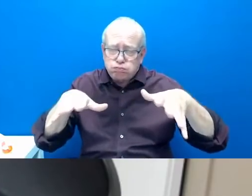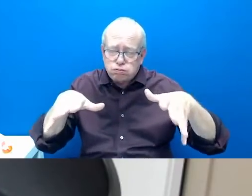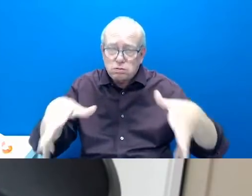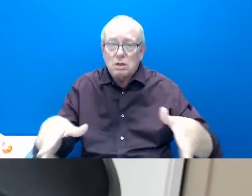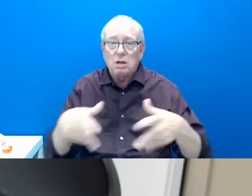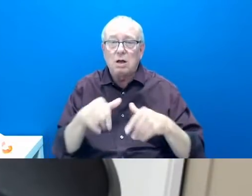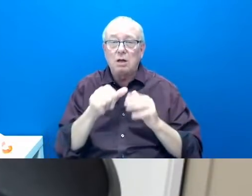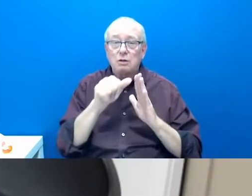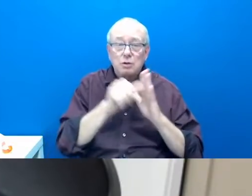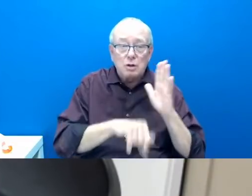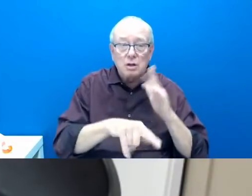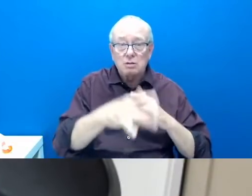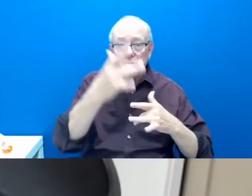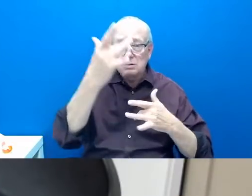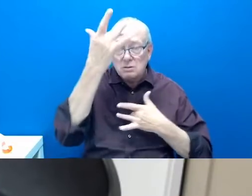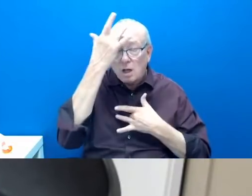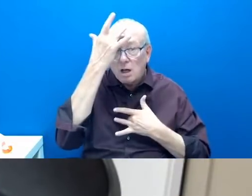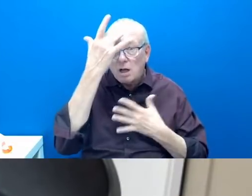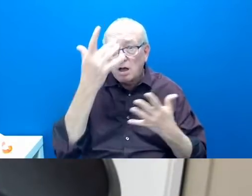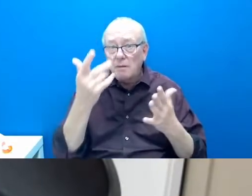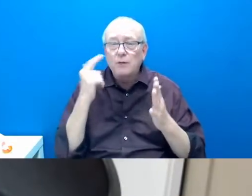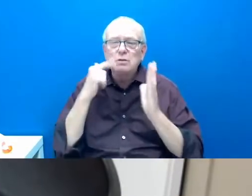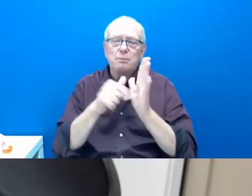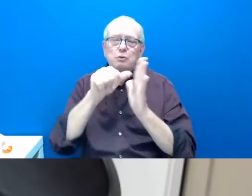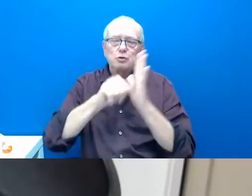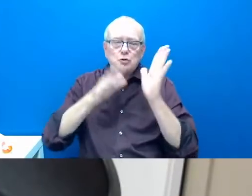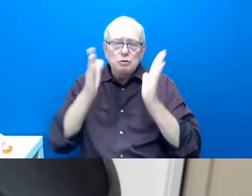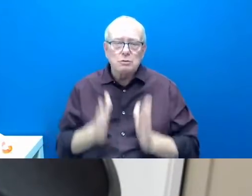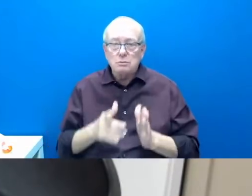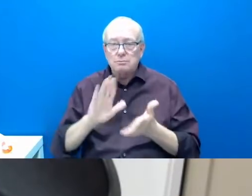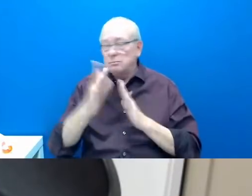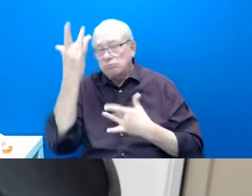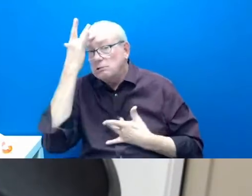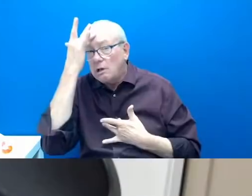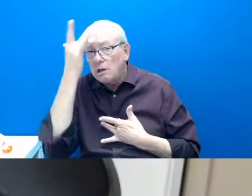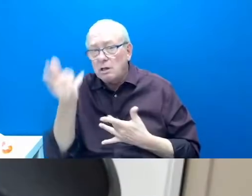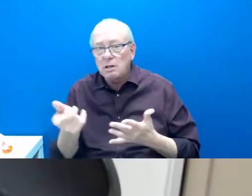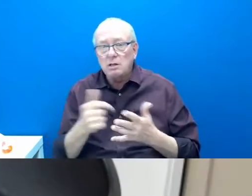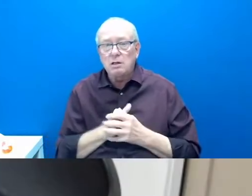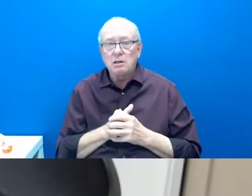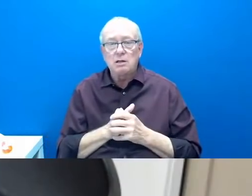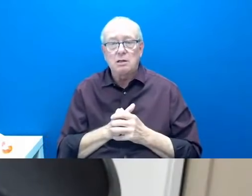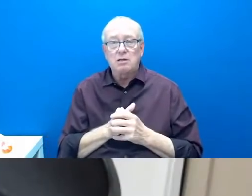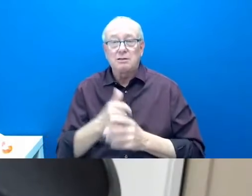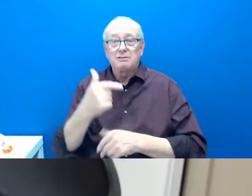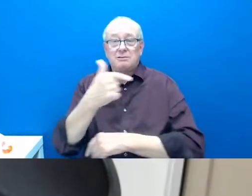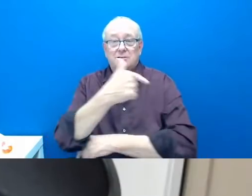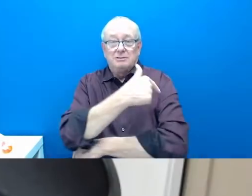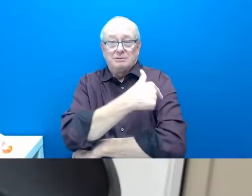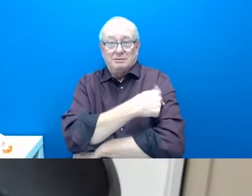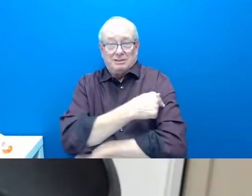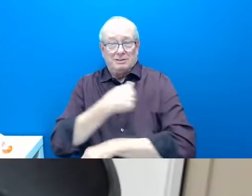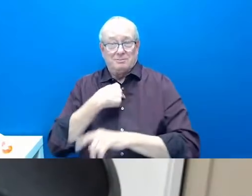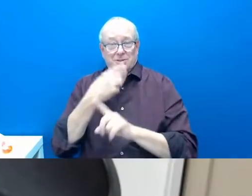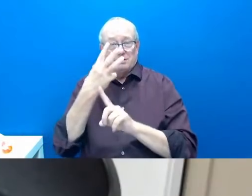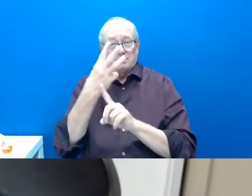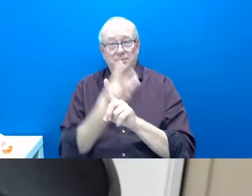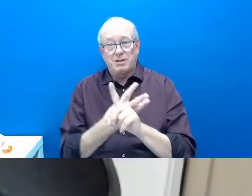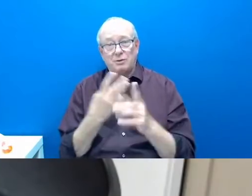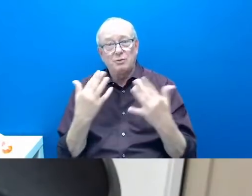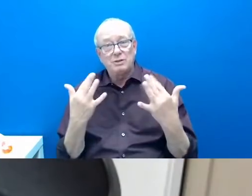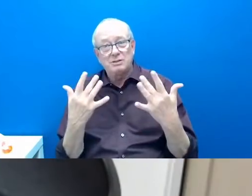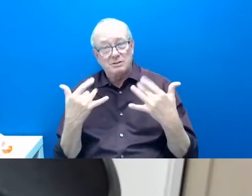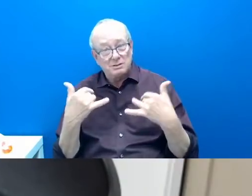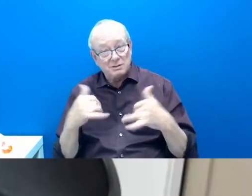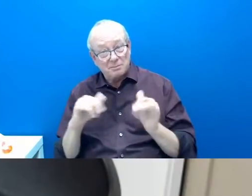as well. I'm 6 months away from my last shot. So will I get COVID myself and get ill? So these